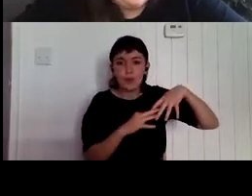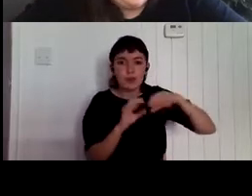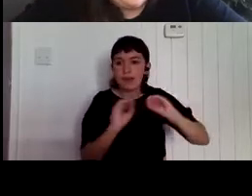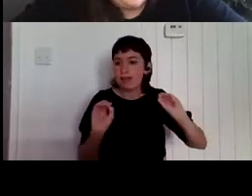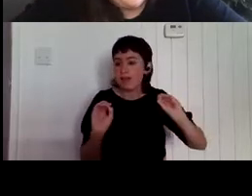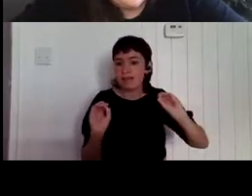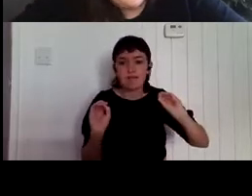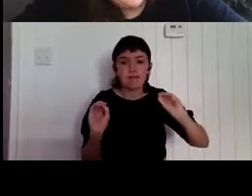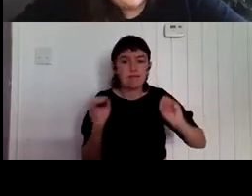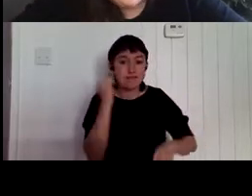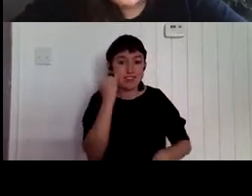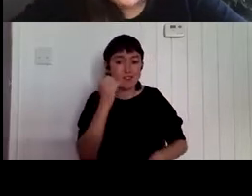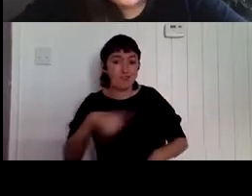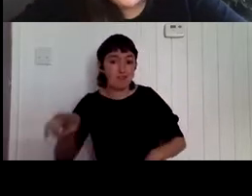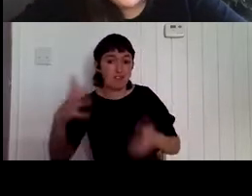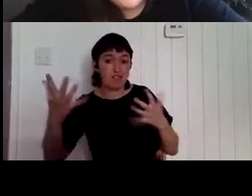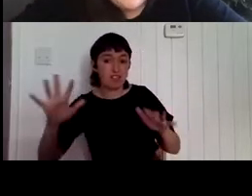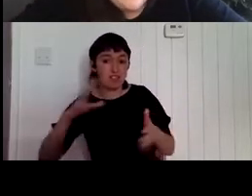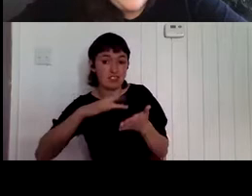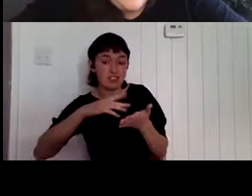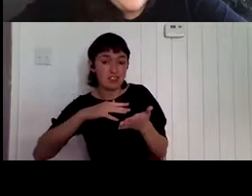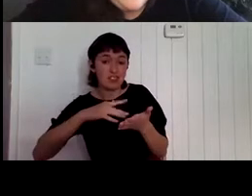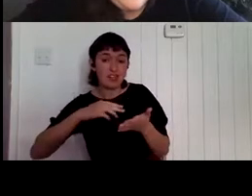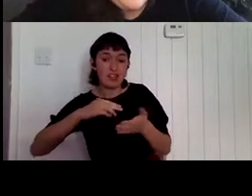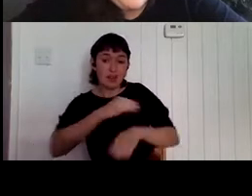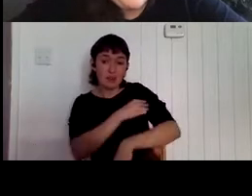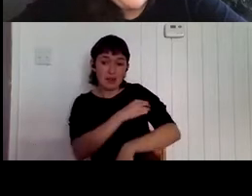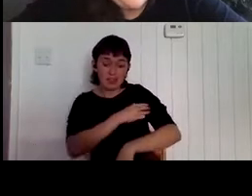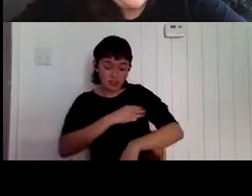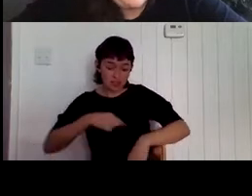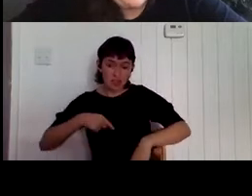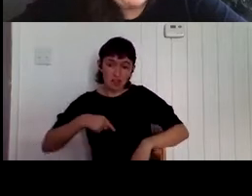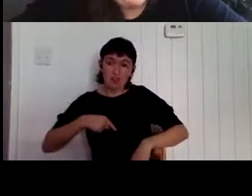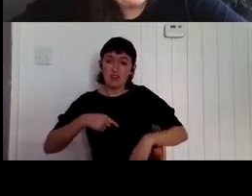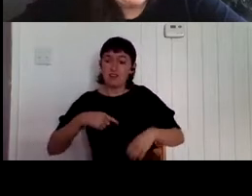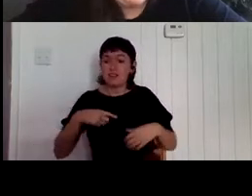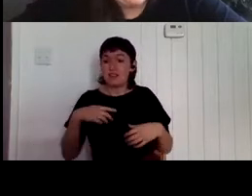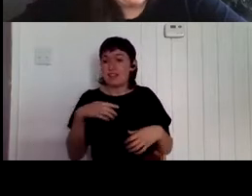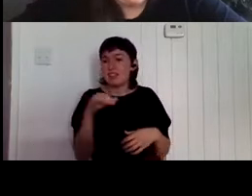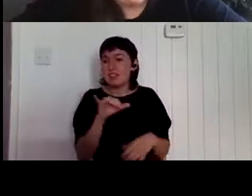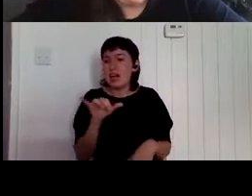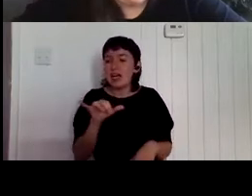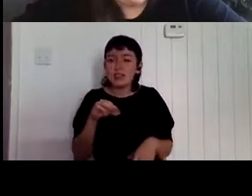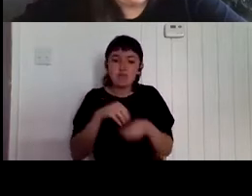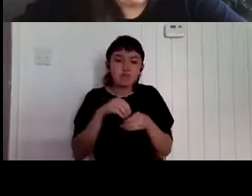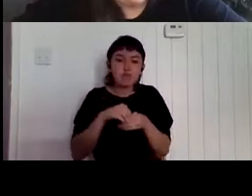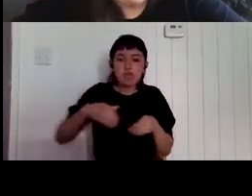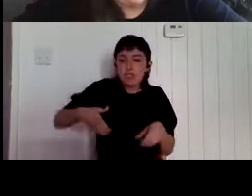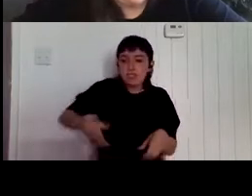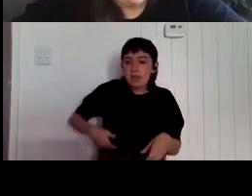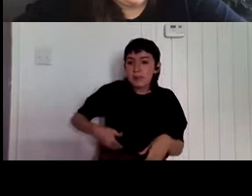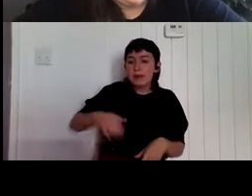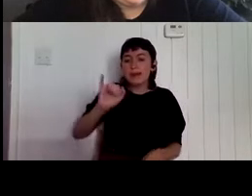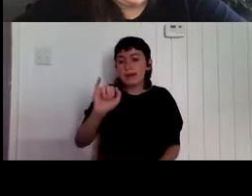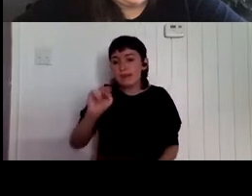this is your smooth muscle. This would be like what's in your stomach and intestines. Um, so it can contract, but it doesn't have the